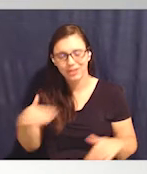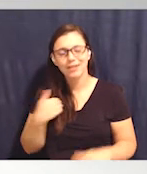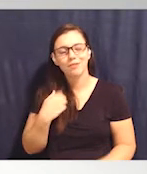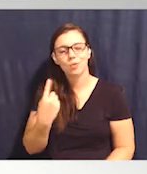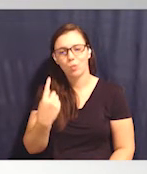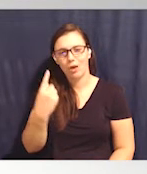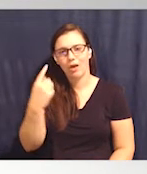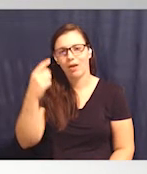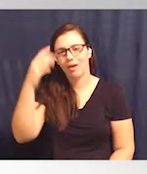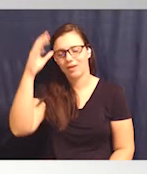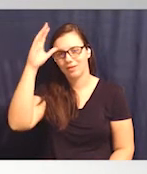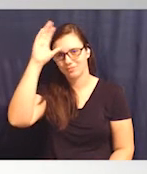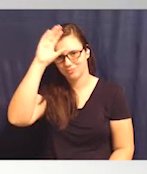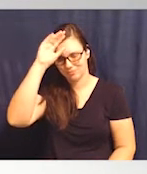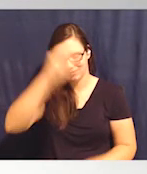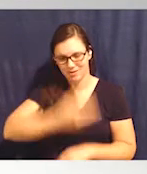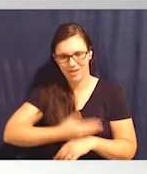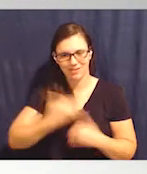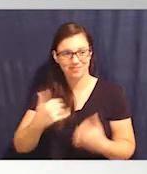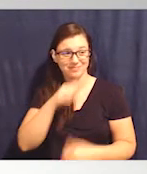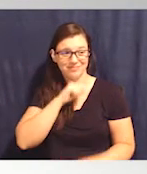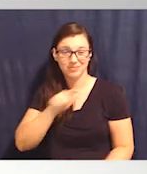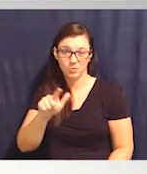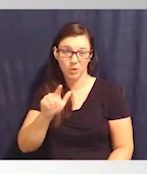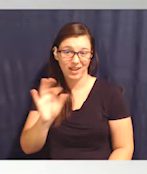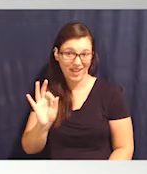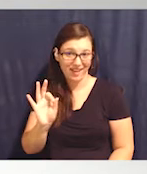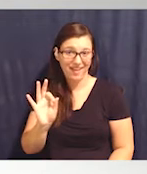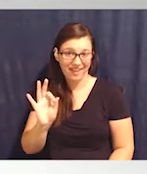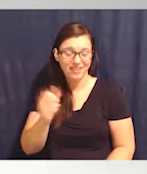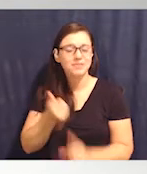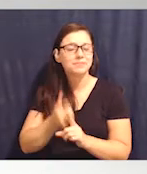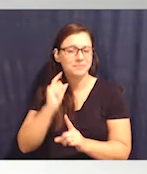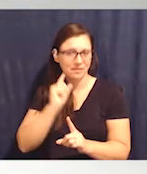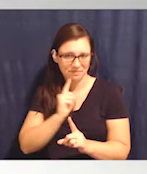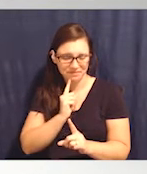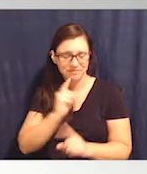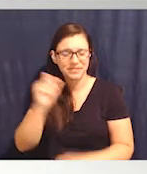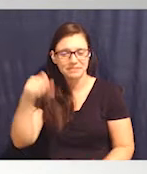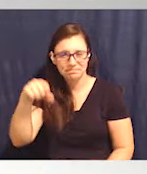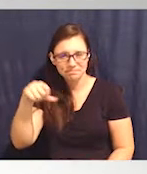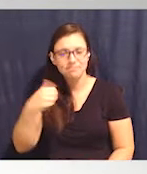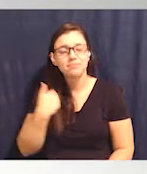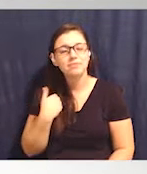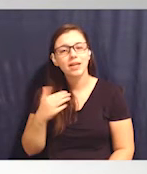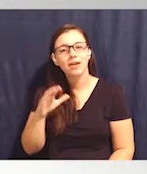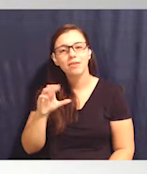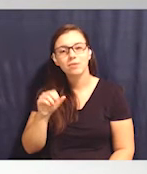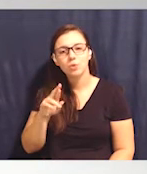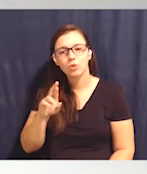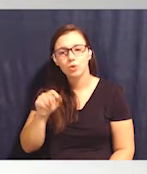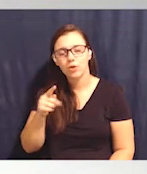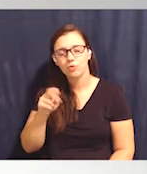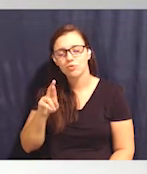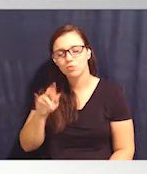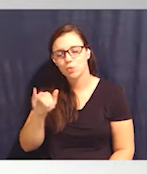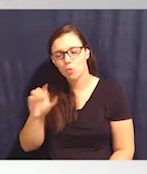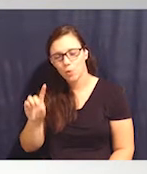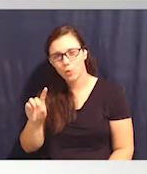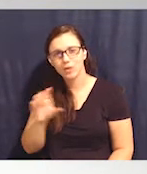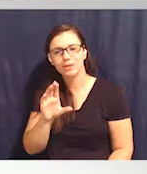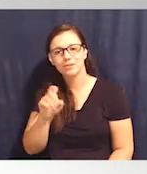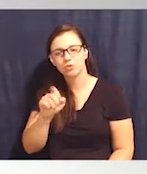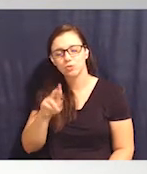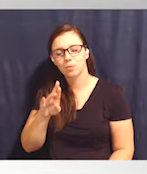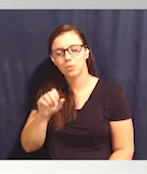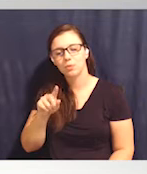is now 29 years old. He is deaf, and he also has chorioathetoid cerebral palsy. So as we go through this session, I will